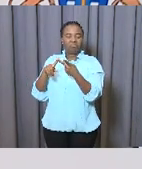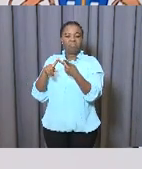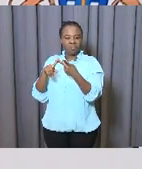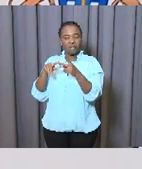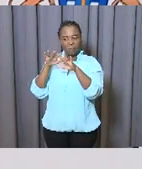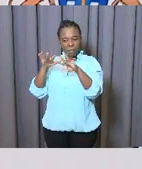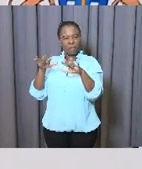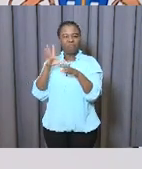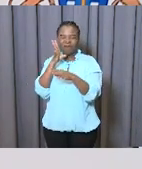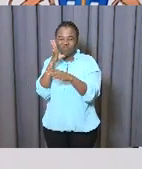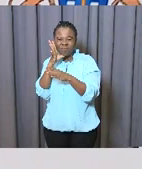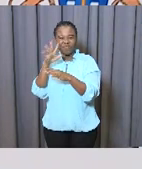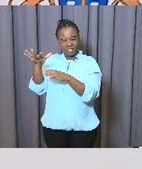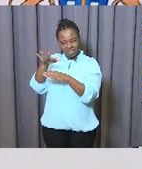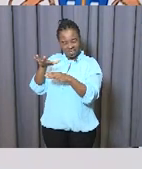of people,